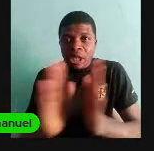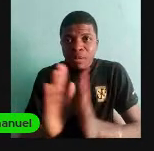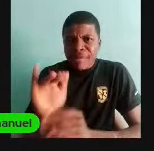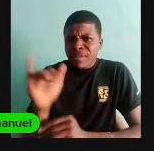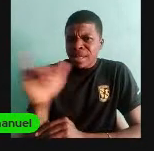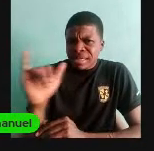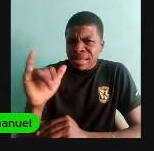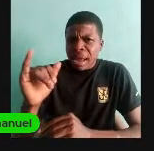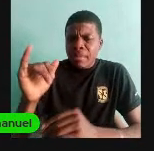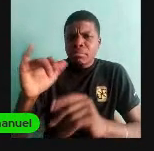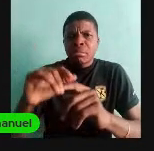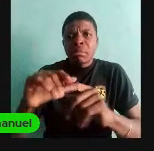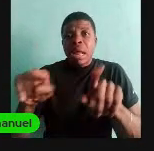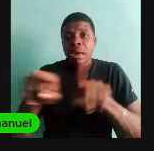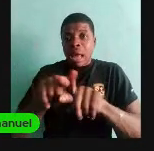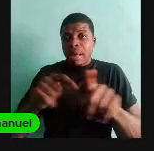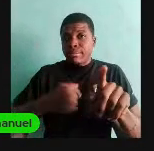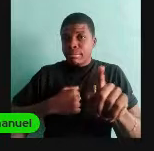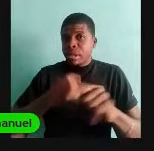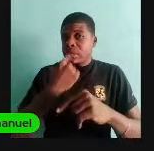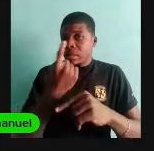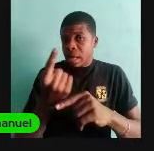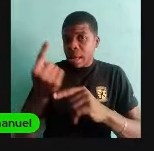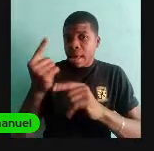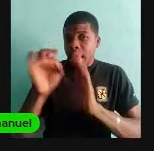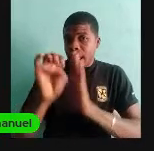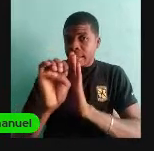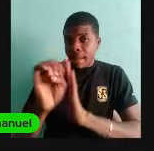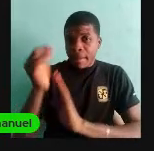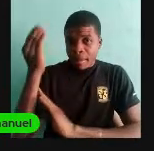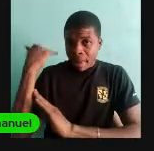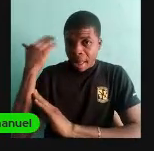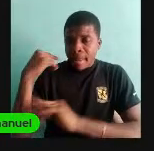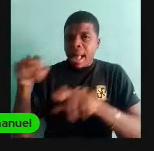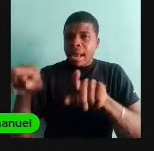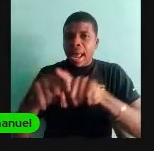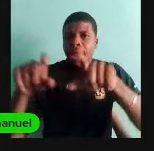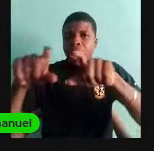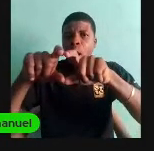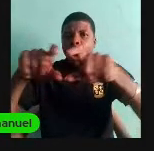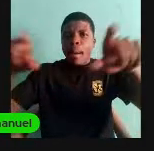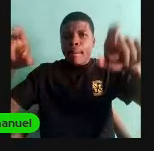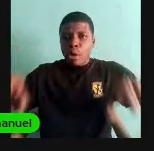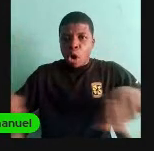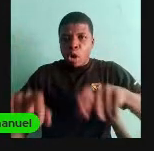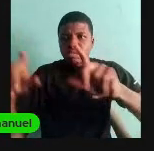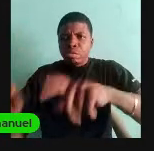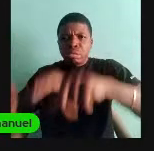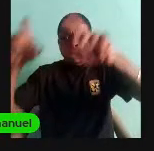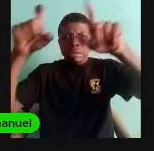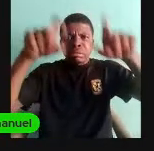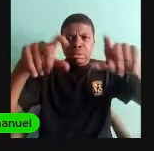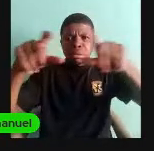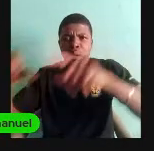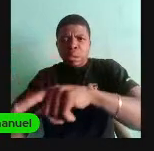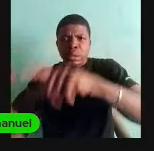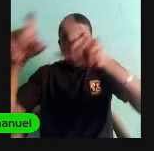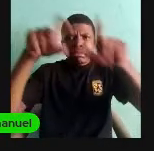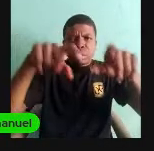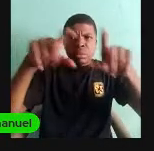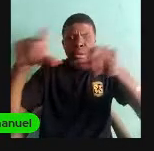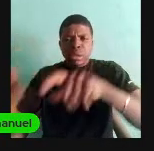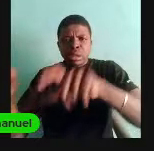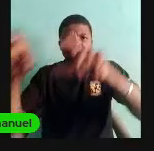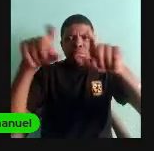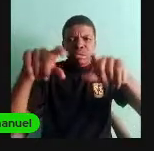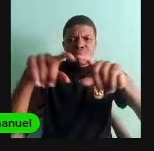blocks, and you keep arranging it over and over again in a certain way. Or circle, you can arrange circles over and